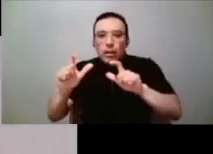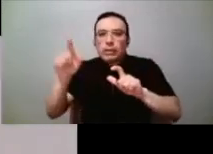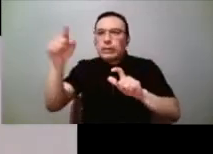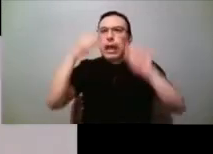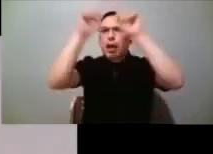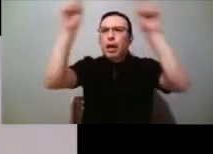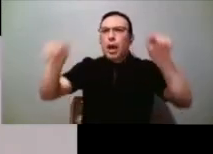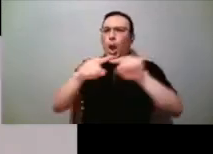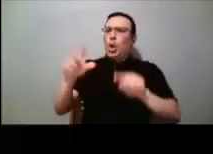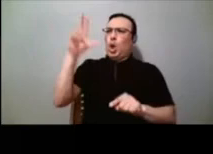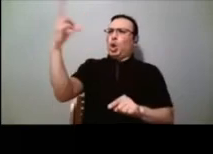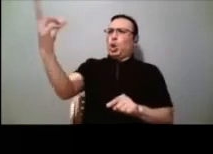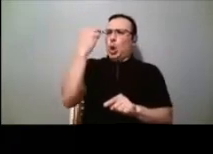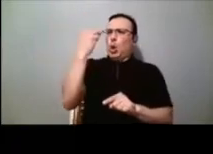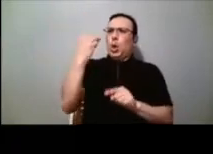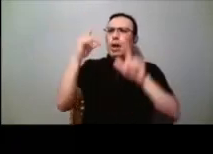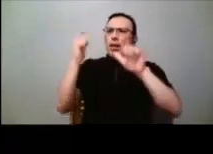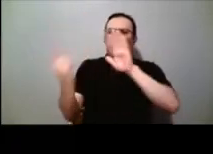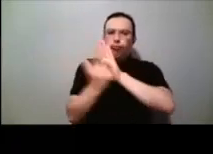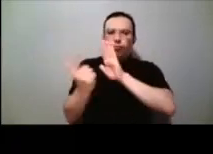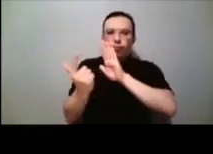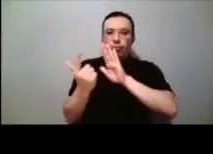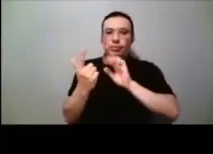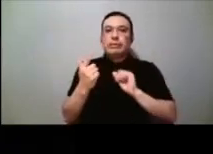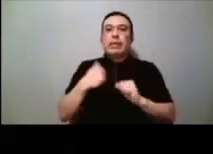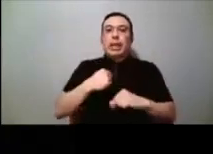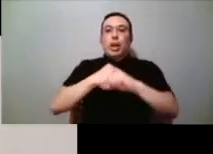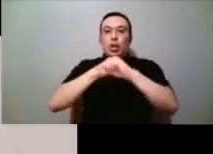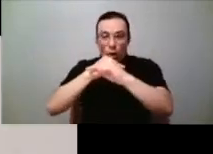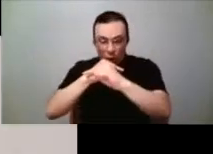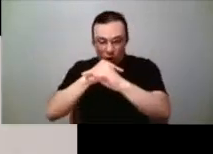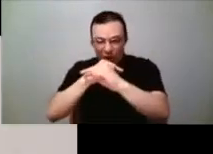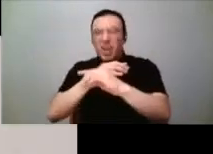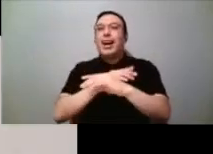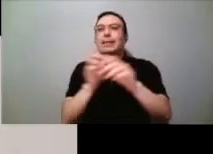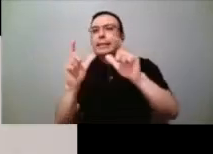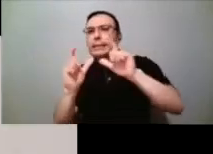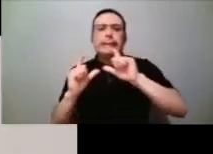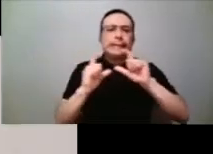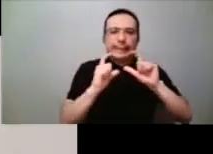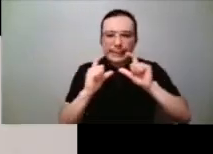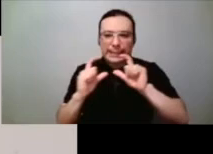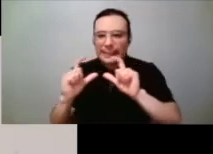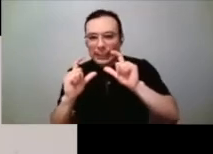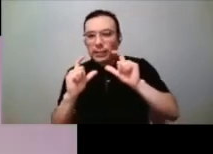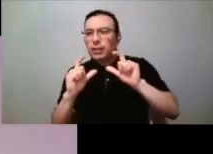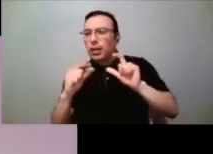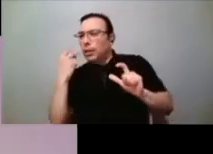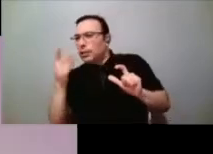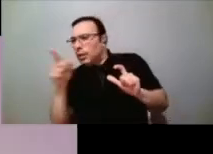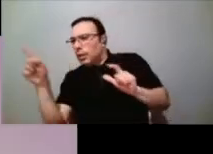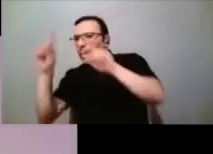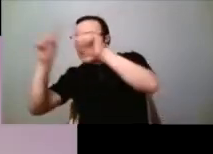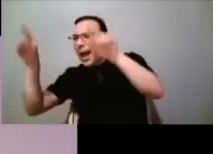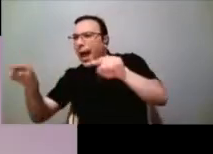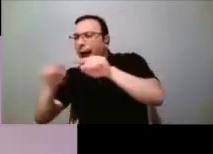I got as far as the guard station, close enough to see the makeshift sign pointing to the entrance for funeral directors, and get